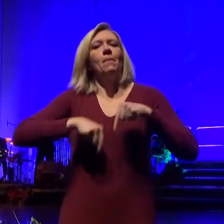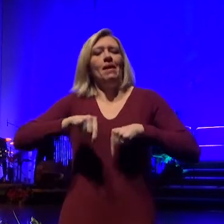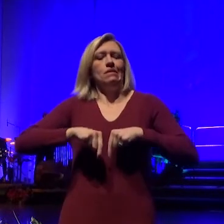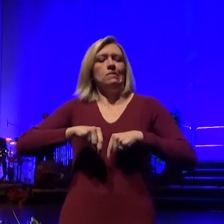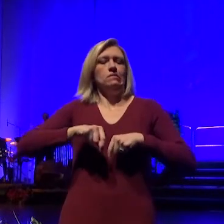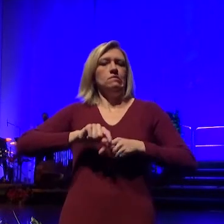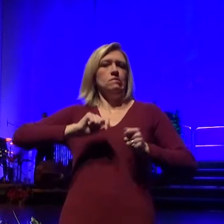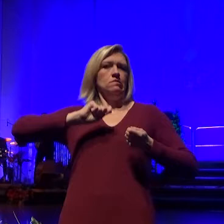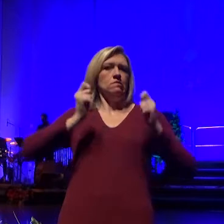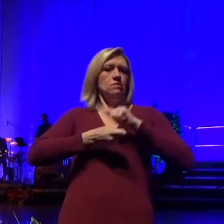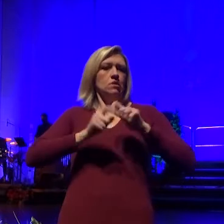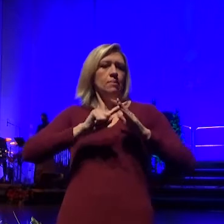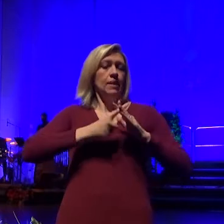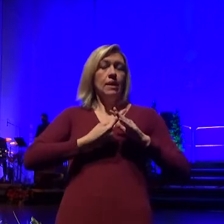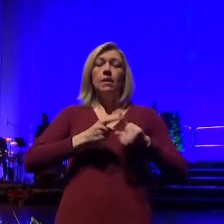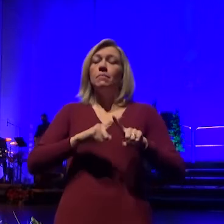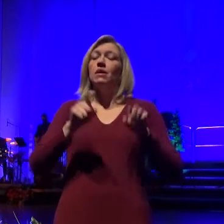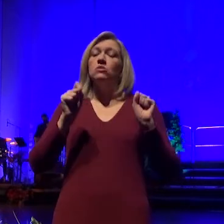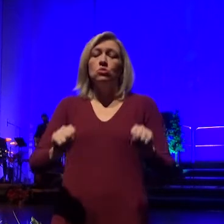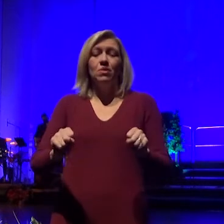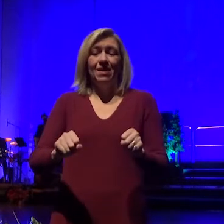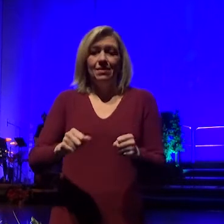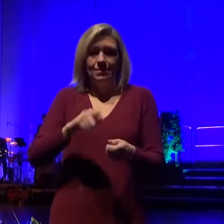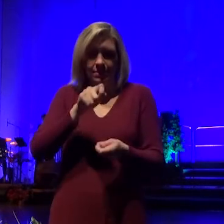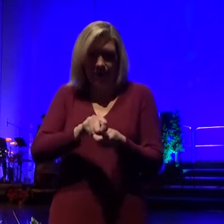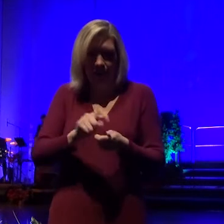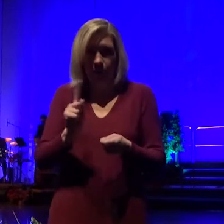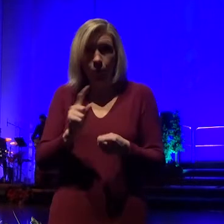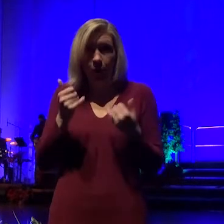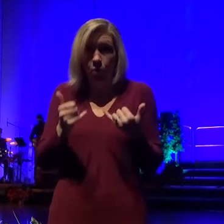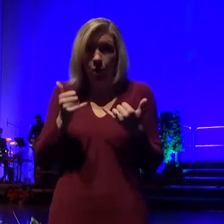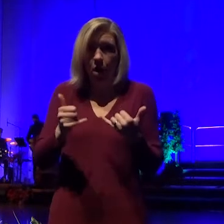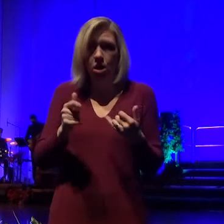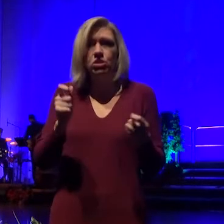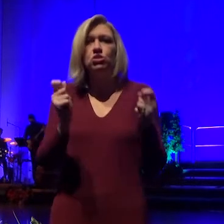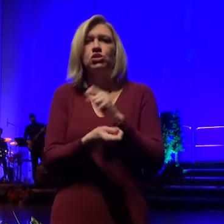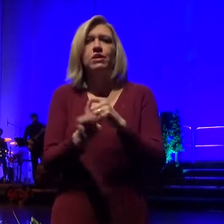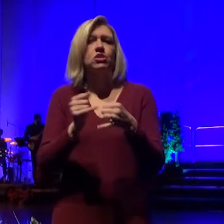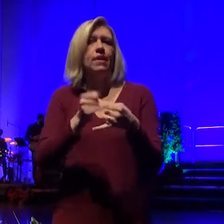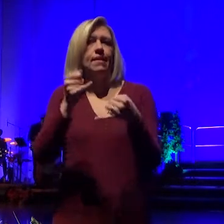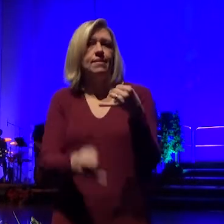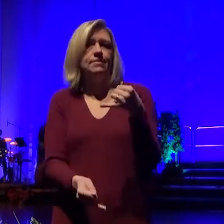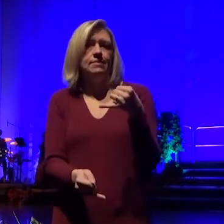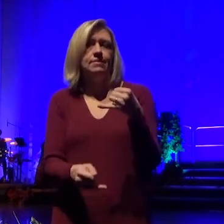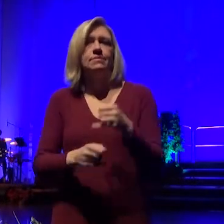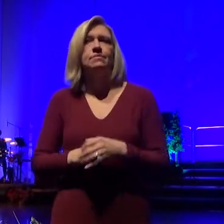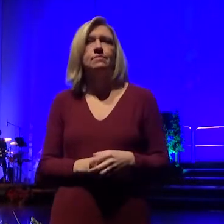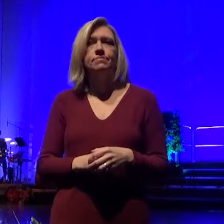beginning, but you can start where you are and change the end.